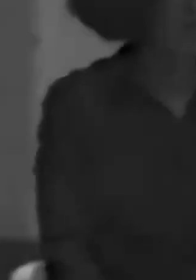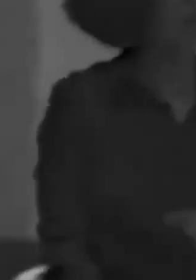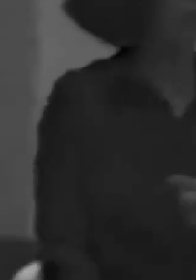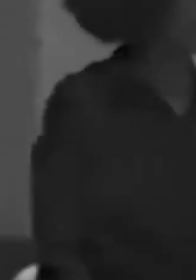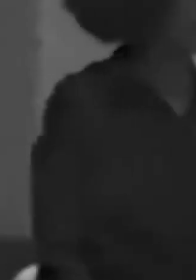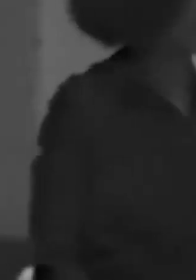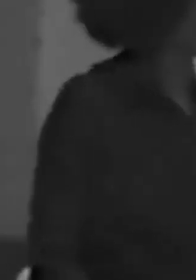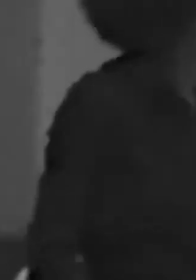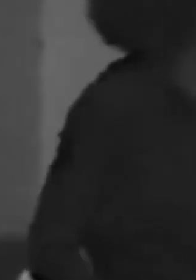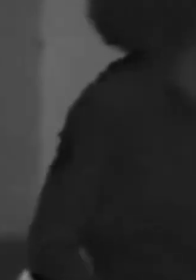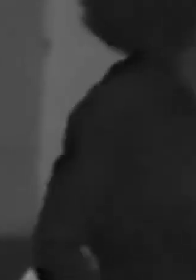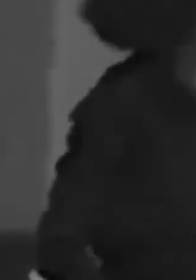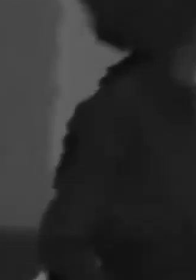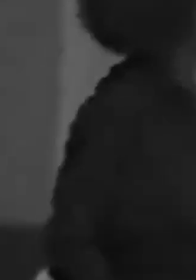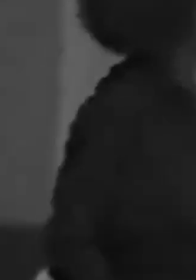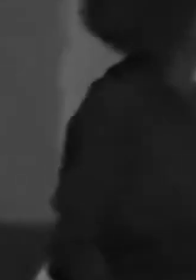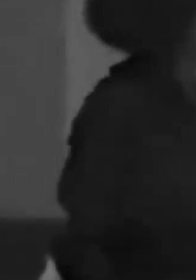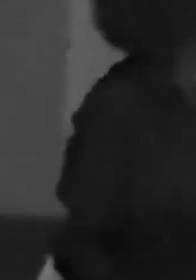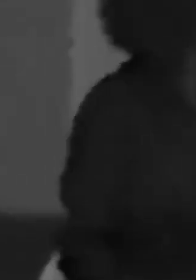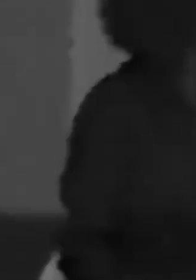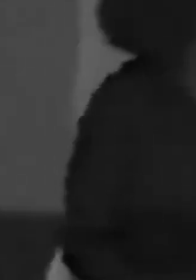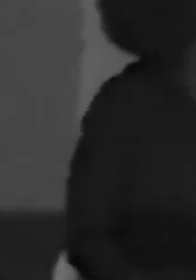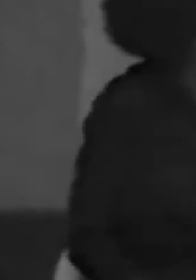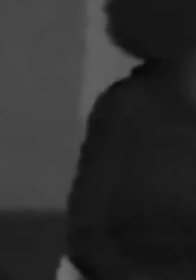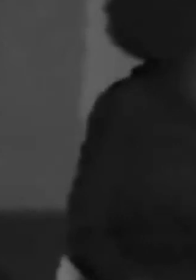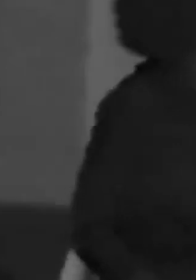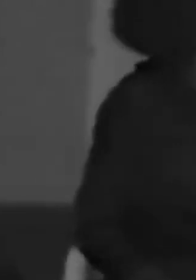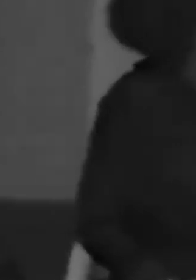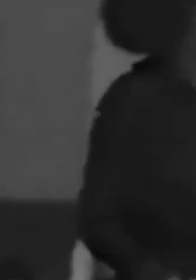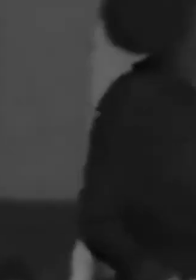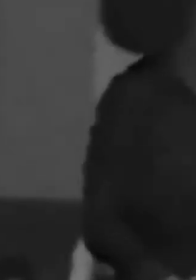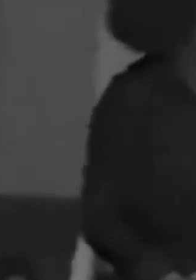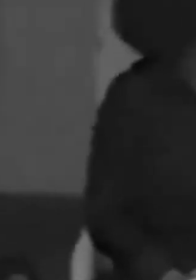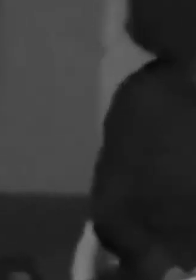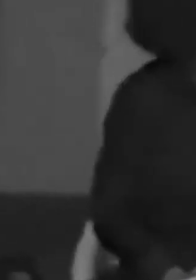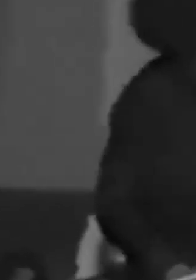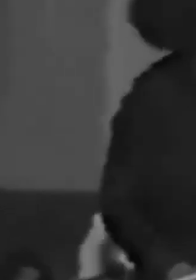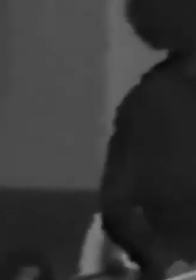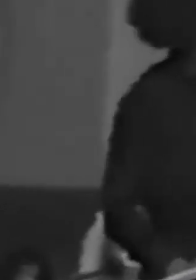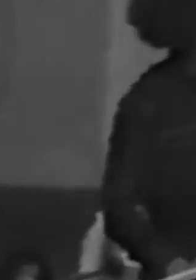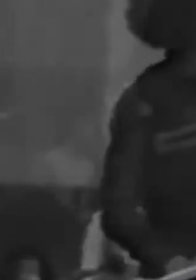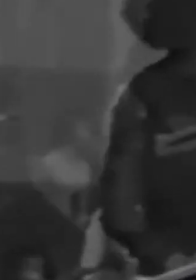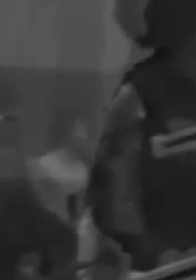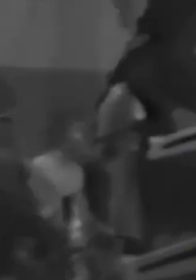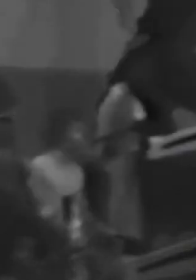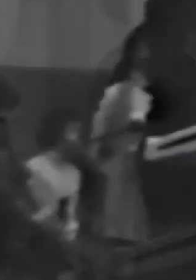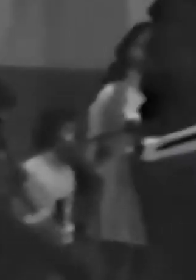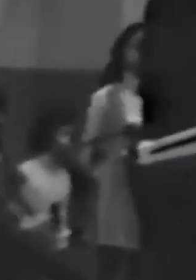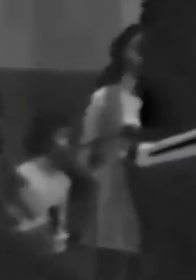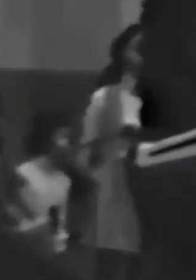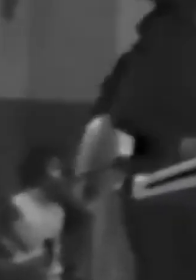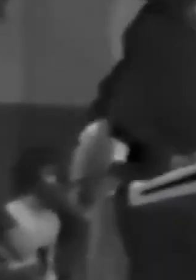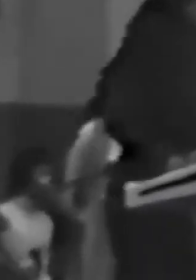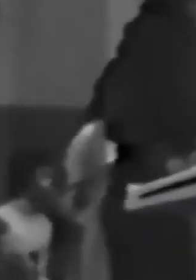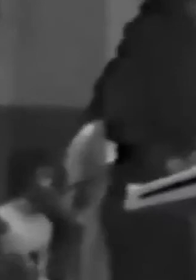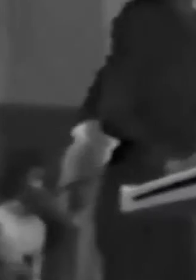very far because my former co-defendant, Michelle McGee, is awaiting trial in San Quentin prison. And we have to